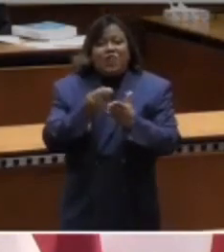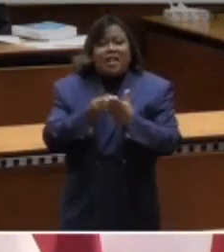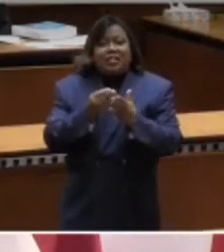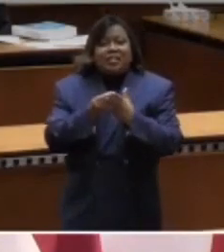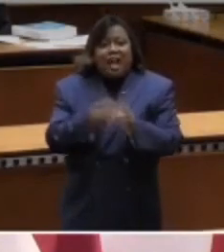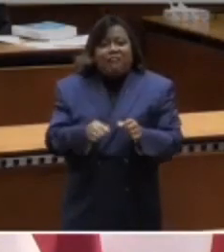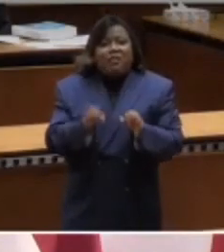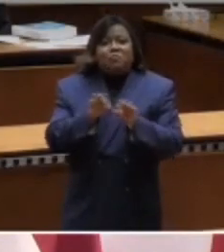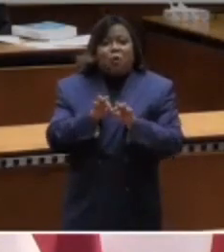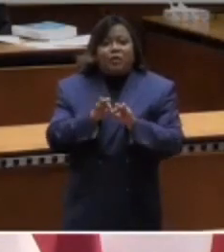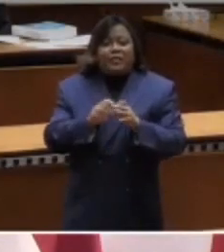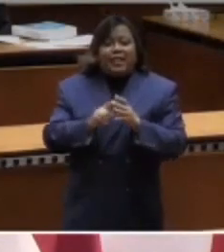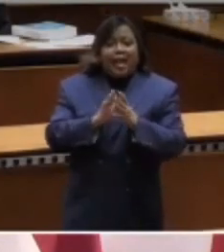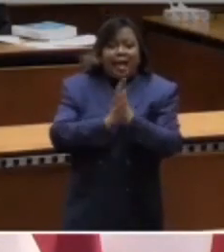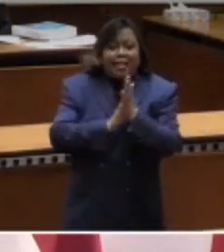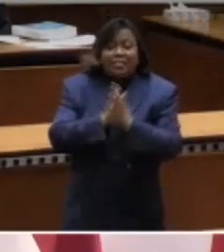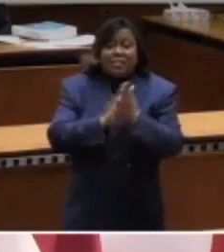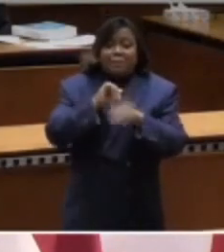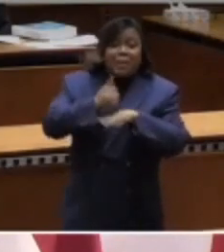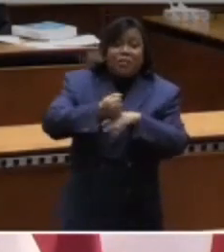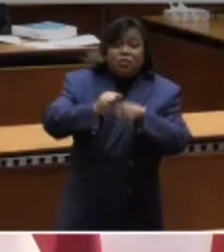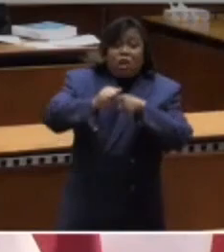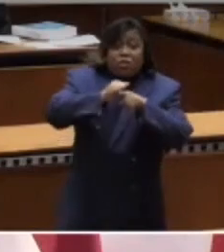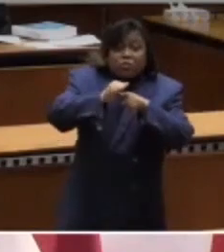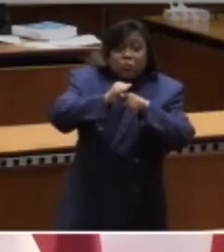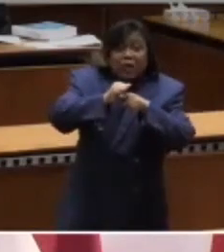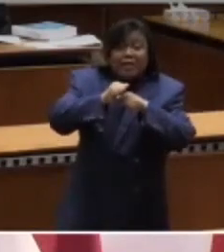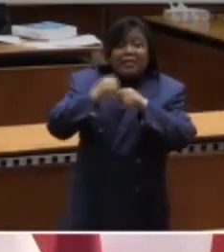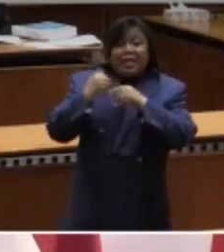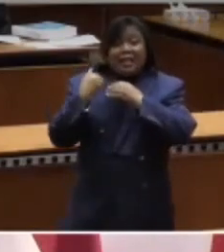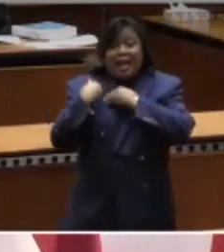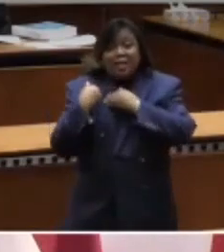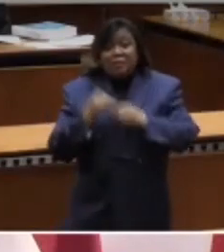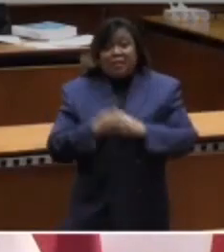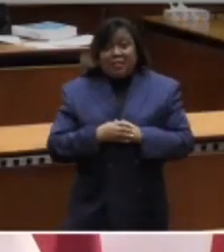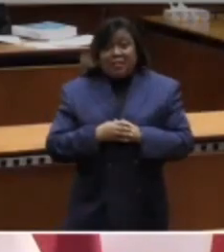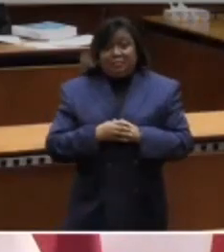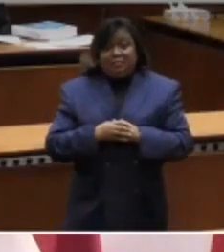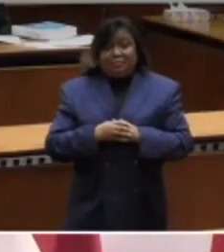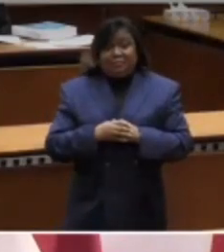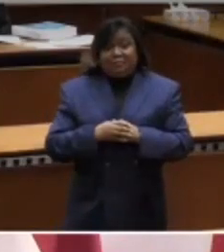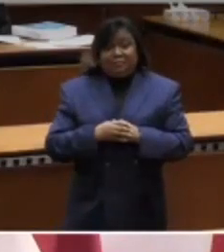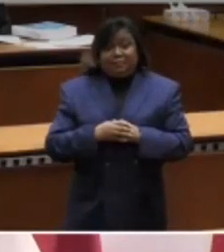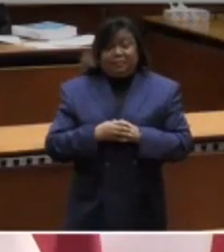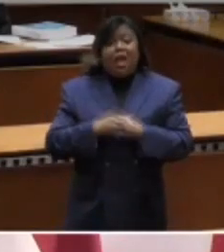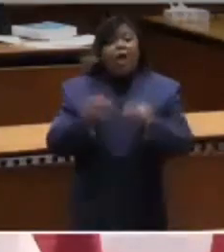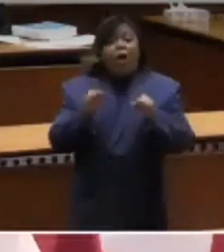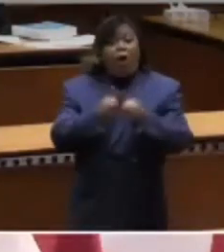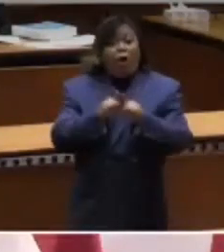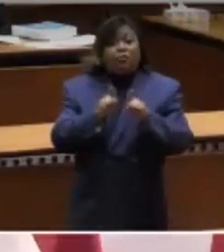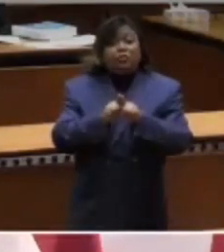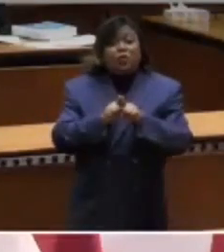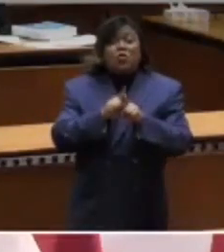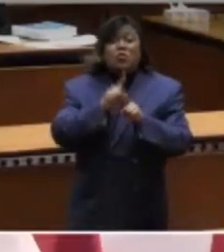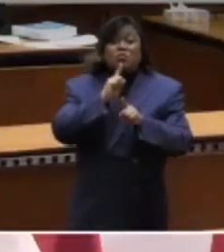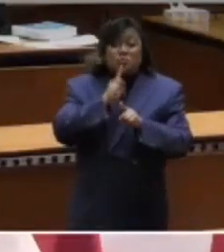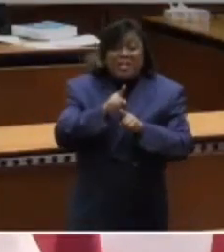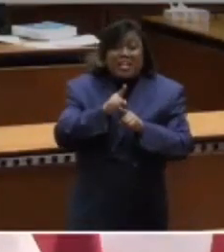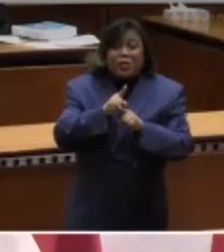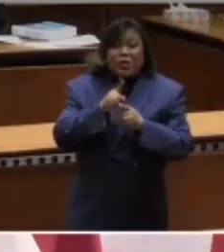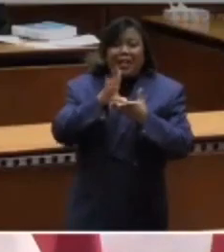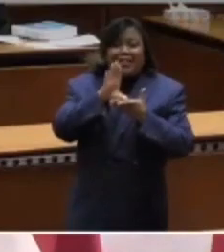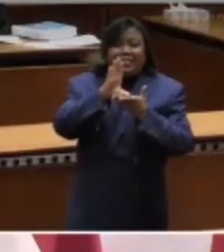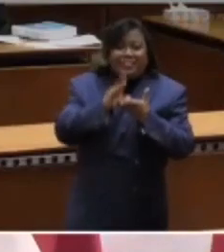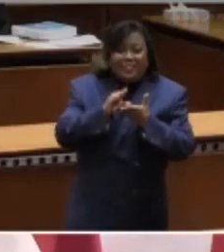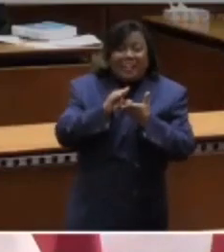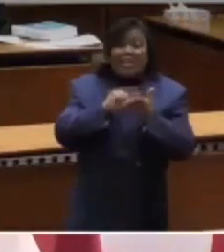of important initiatives based around training and accountability. And also, literal